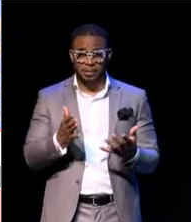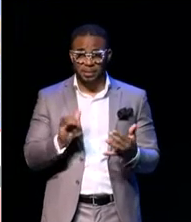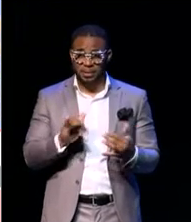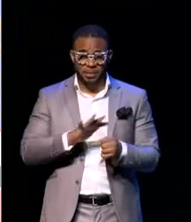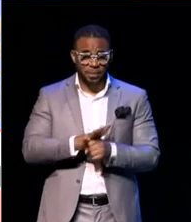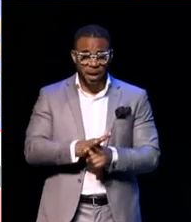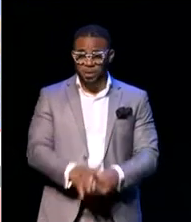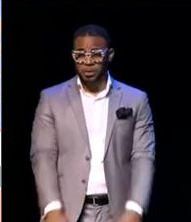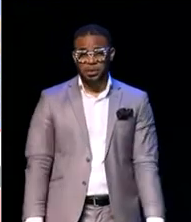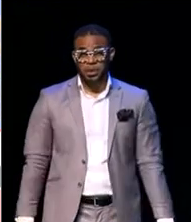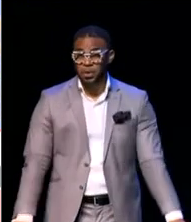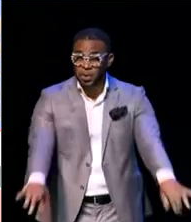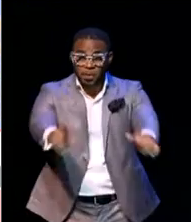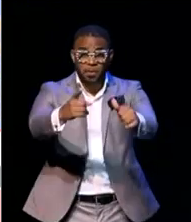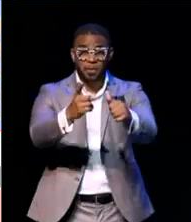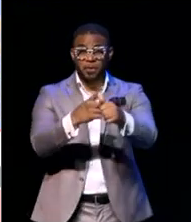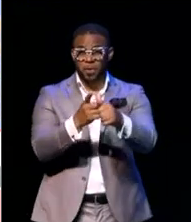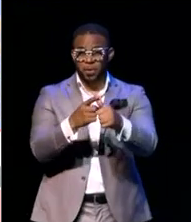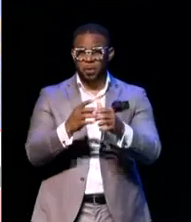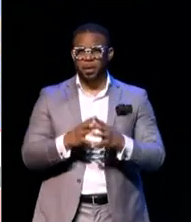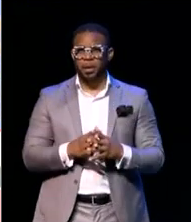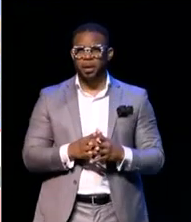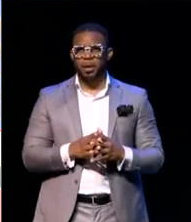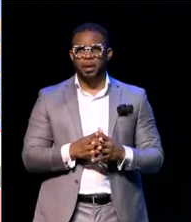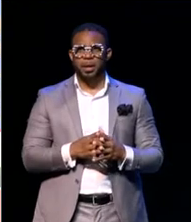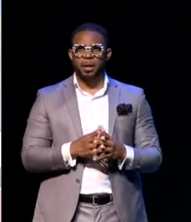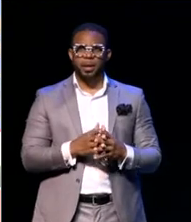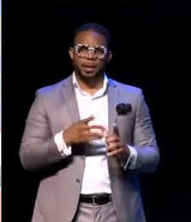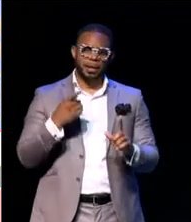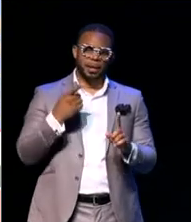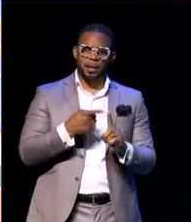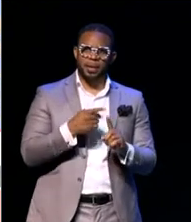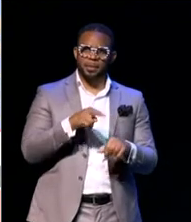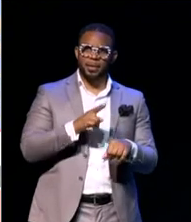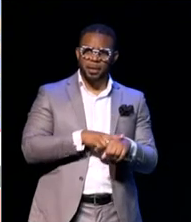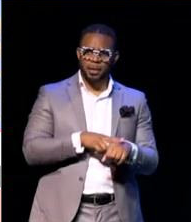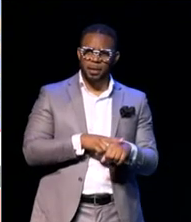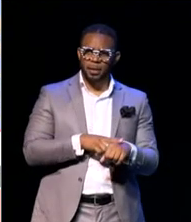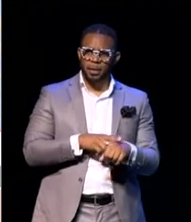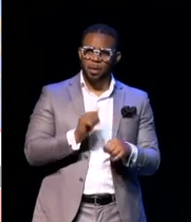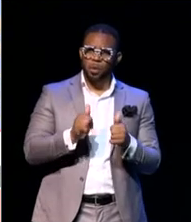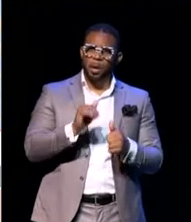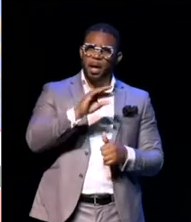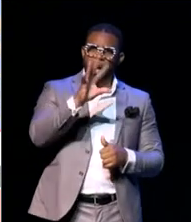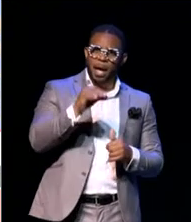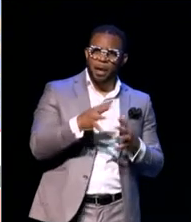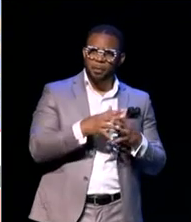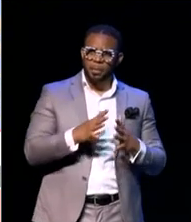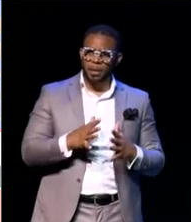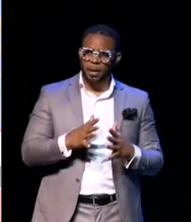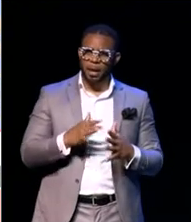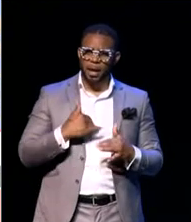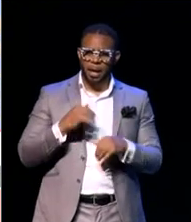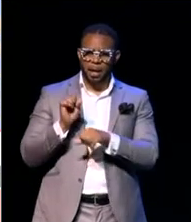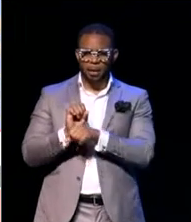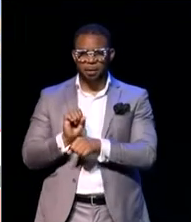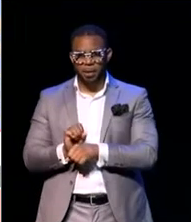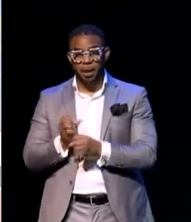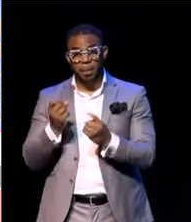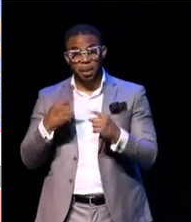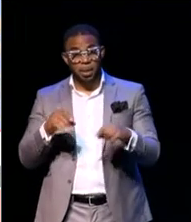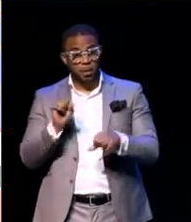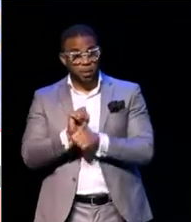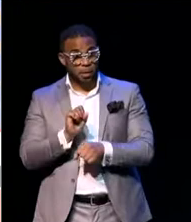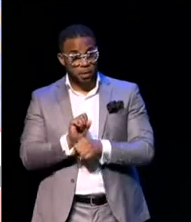this virus. First of all, given the nature in which African Americans have jobs, many of